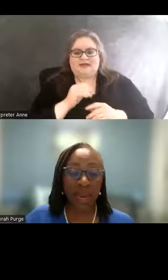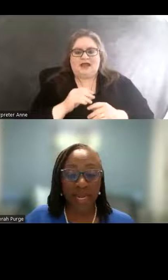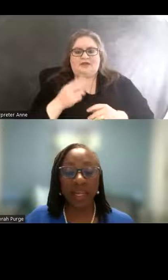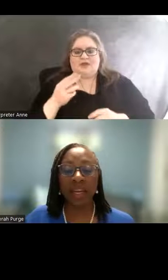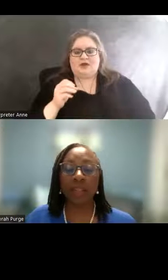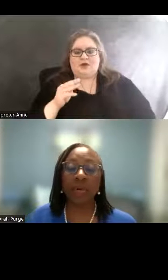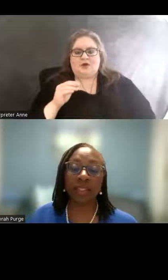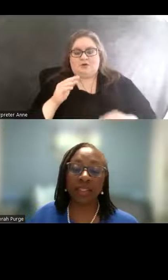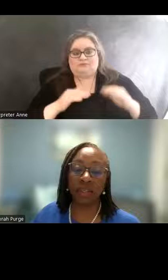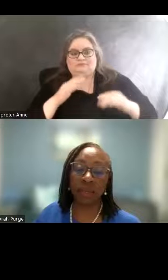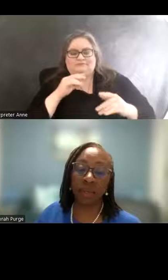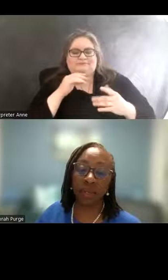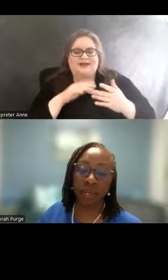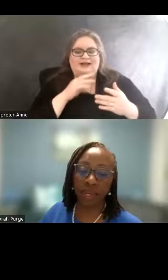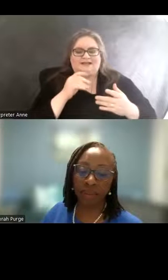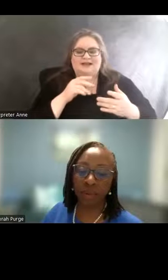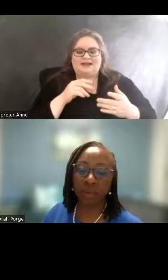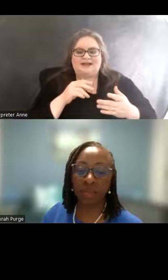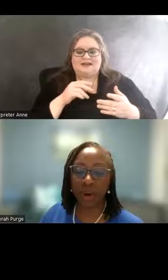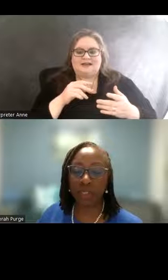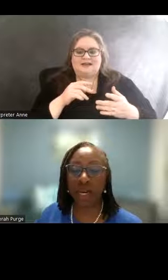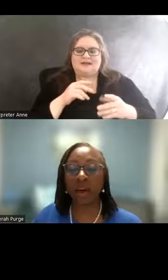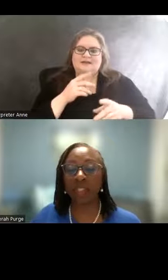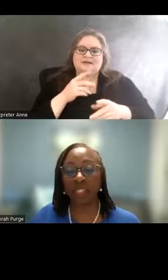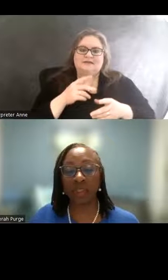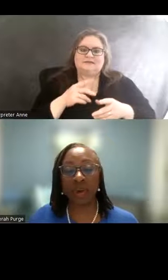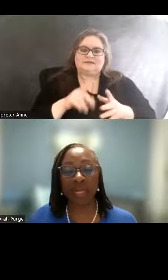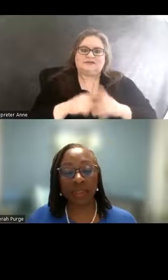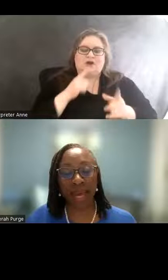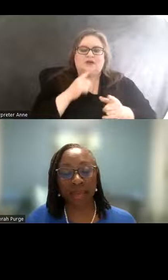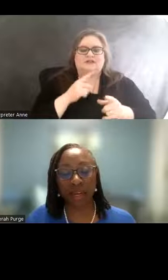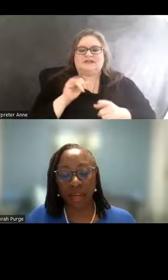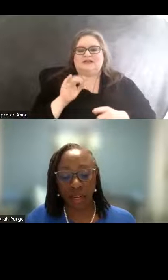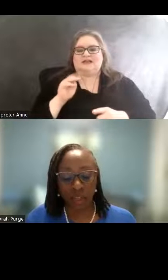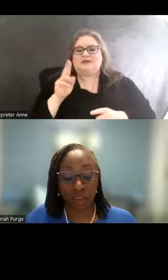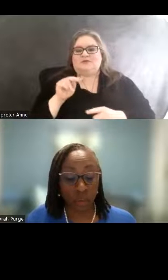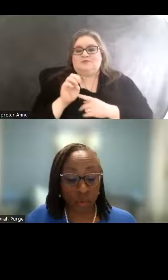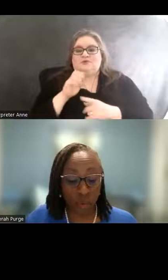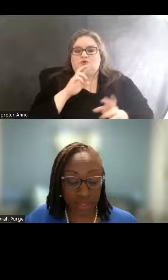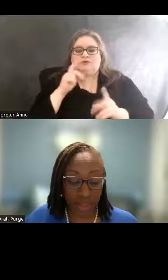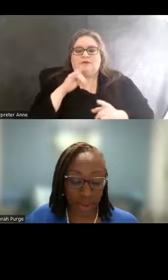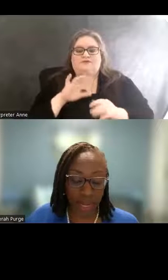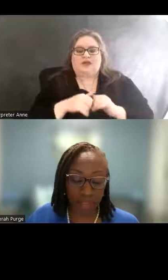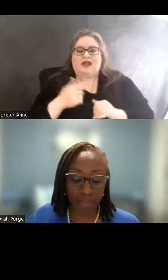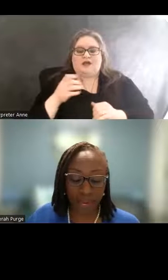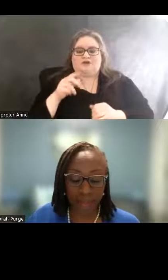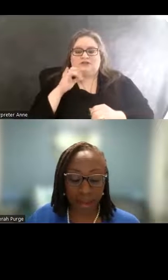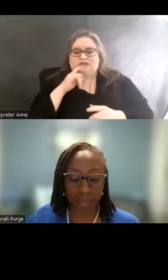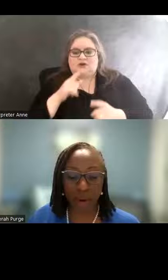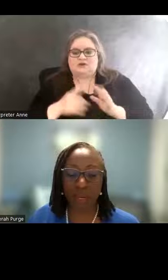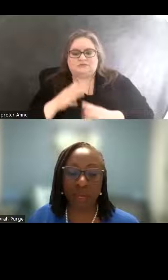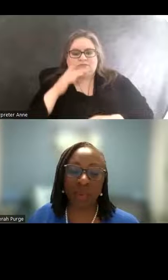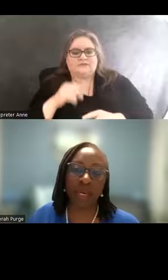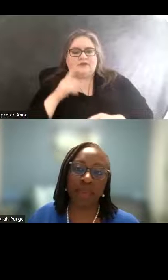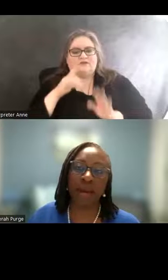homeostasis, the balance, and it comprises the immune response and how genes are expressed. So, for example, a simple example